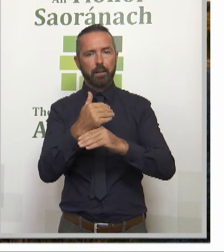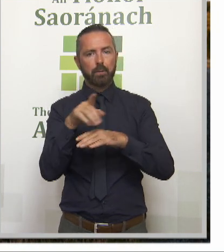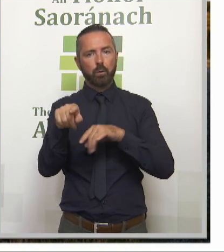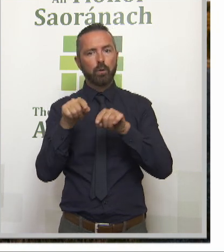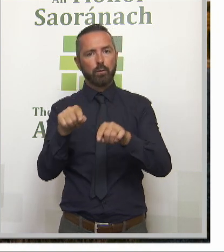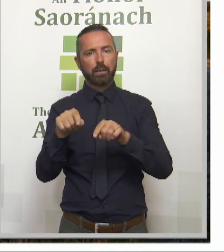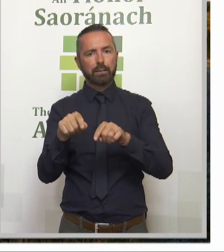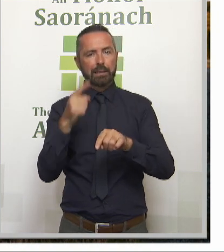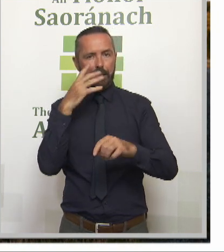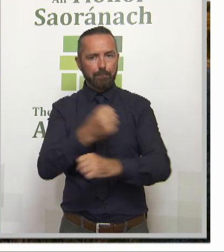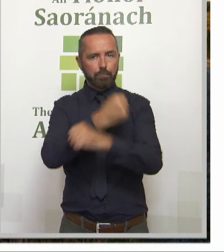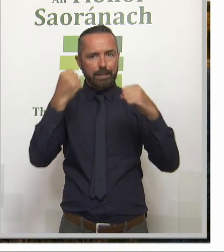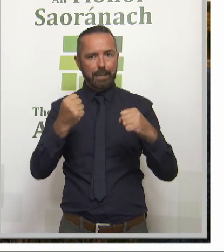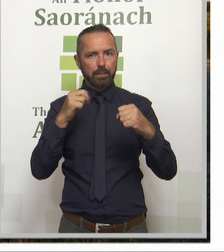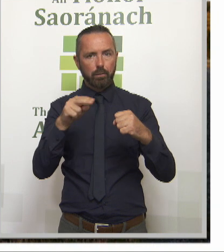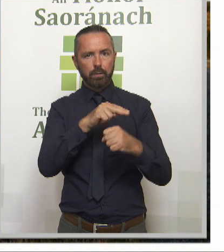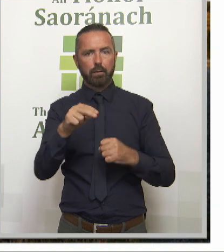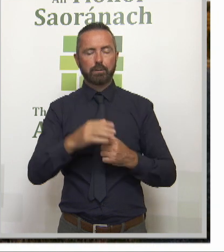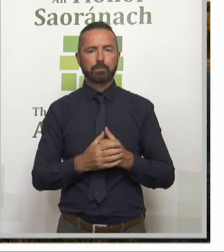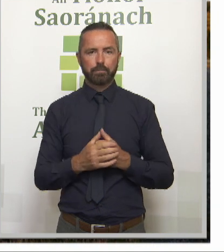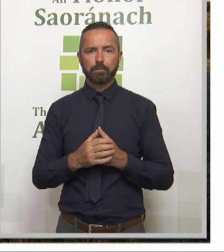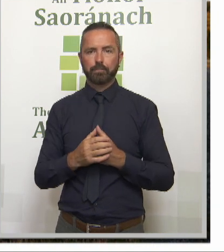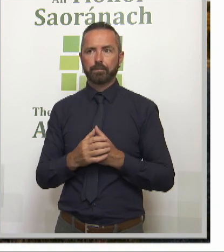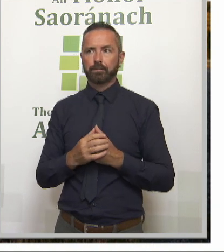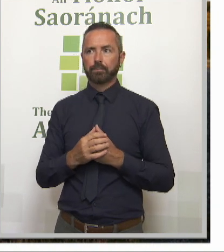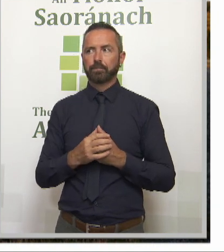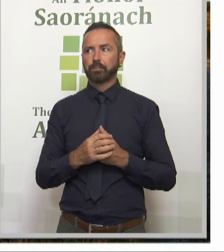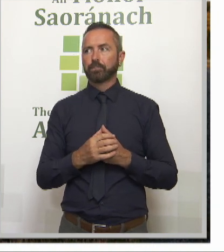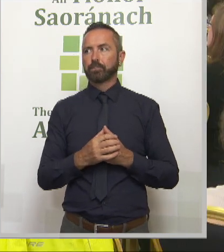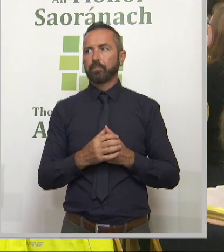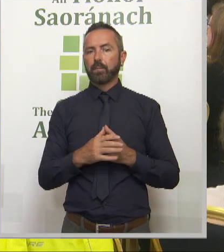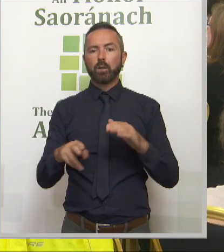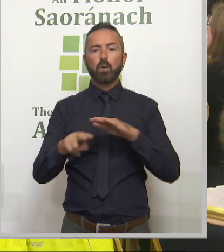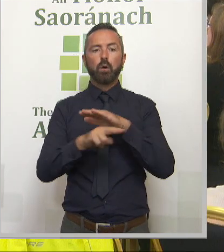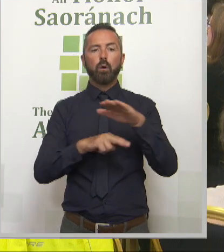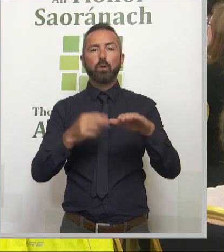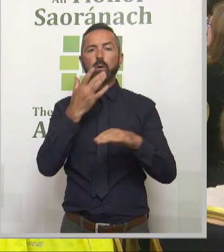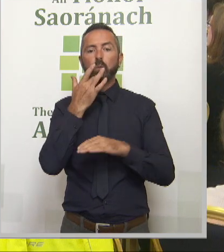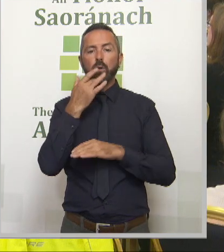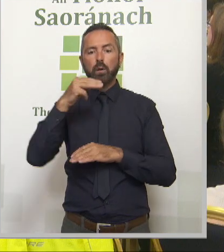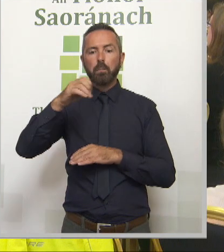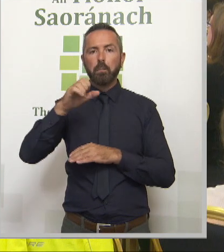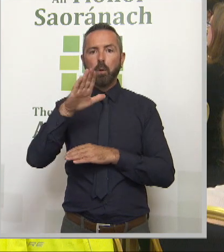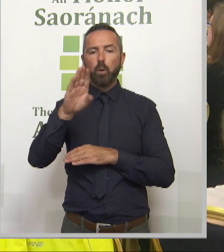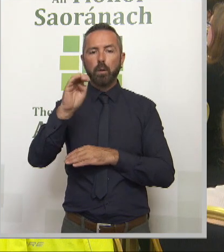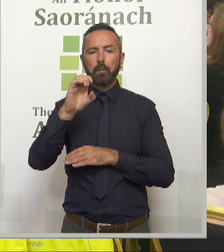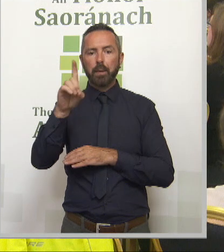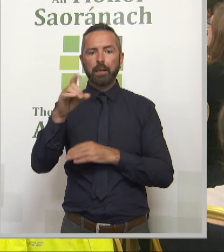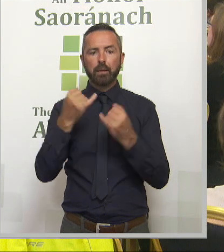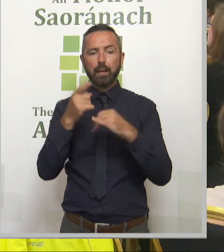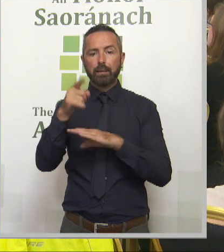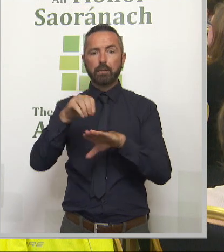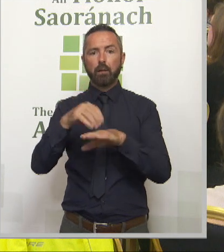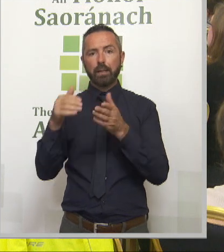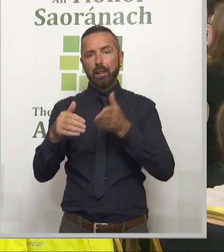their resilience, all right, that capacity to recover and persist. And so underwater merle beds like this one on the sort of left-hand